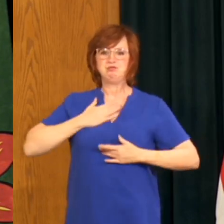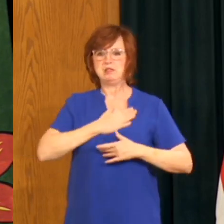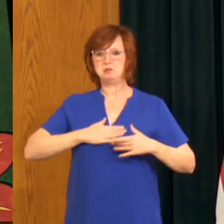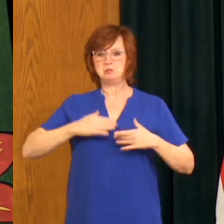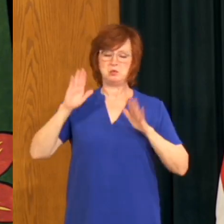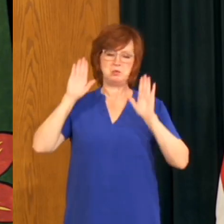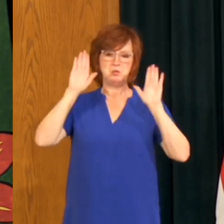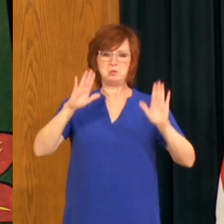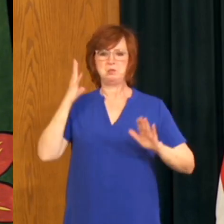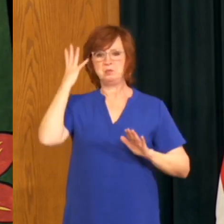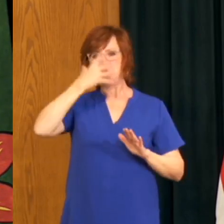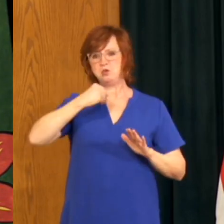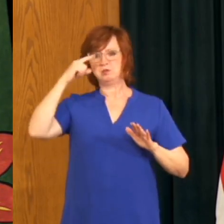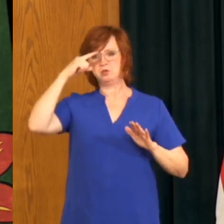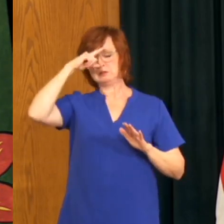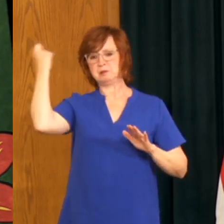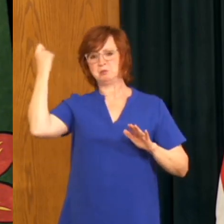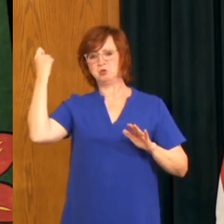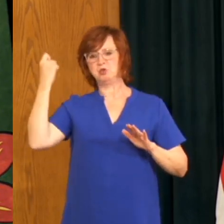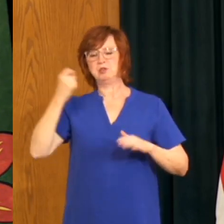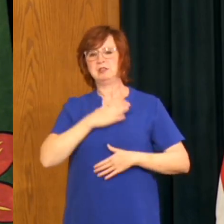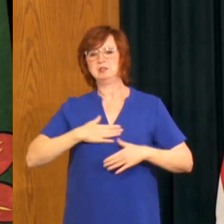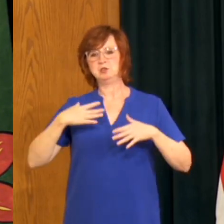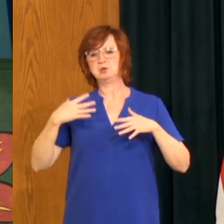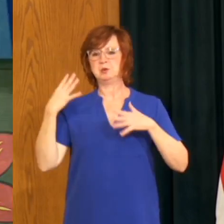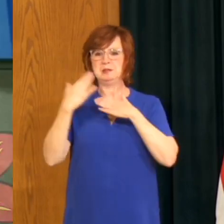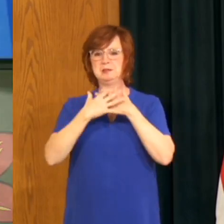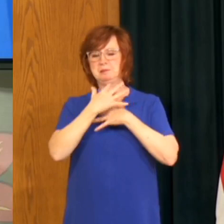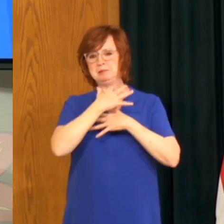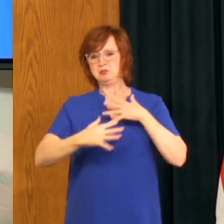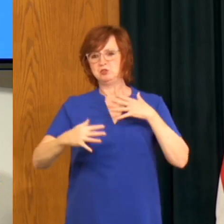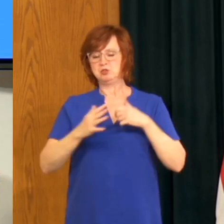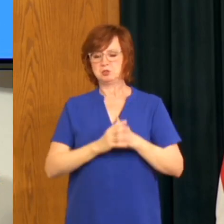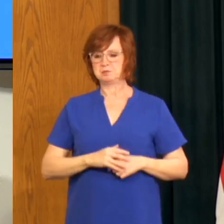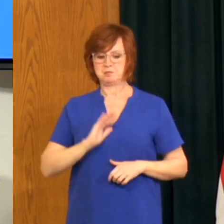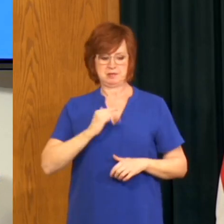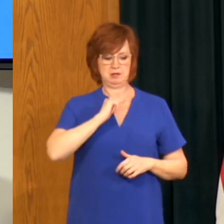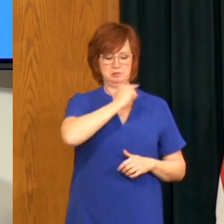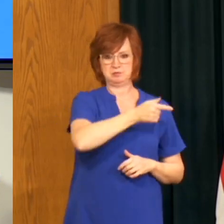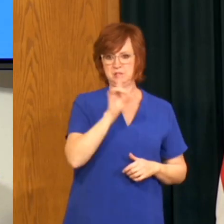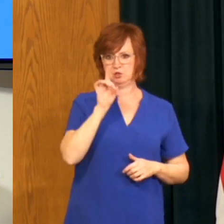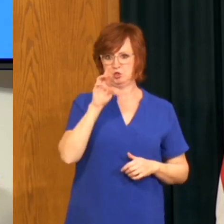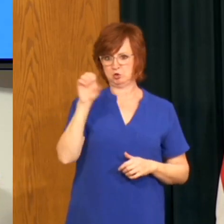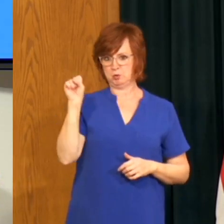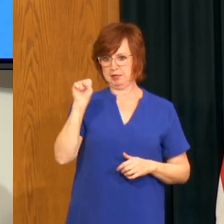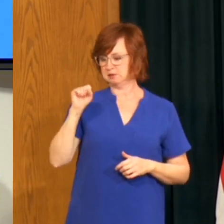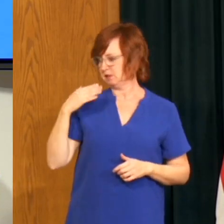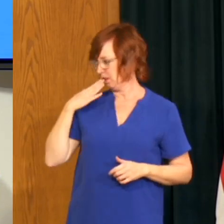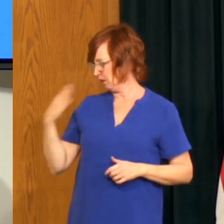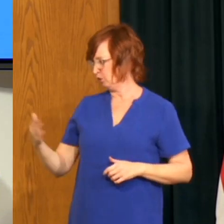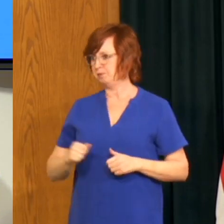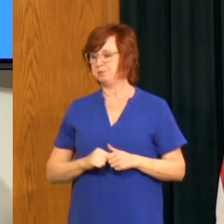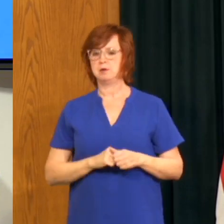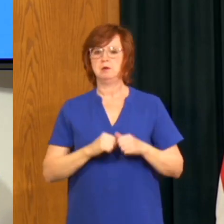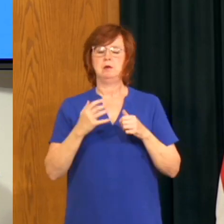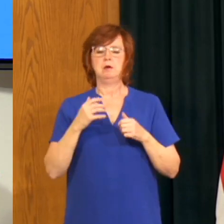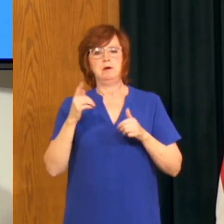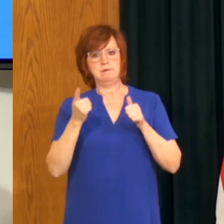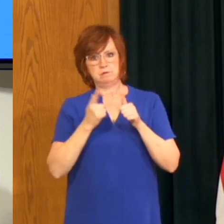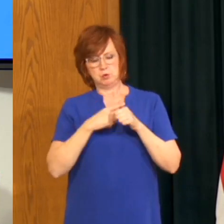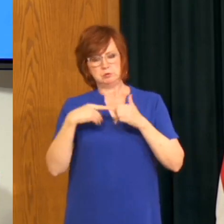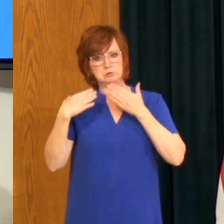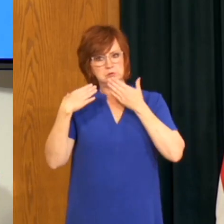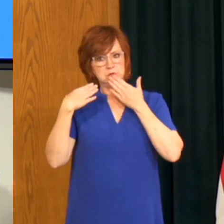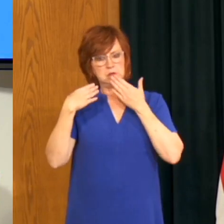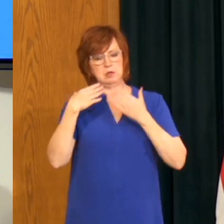it over to Dr. Shahab for a few comments. Thank you, Premier. So first of all, I'll begin by expressing our